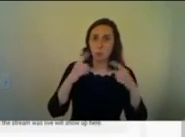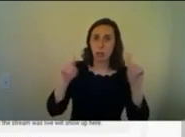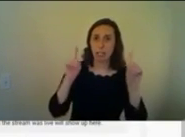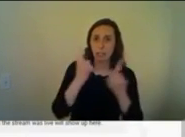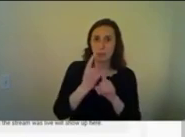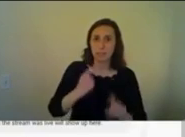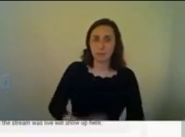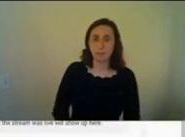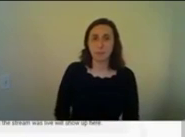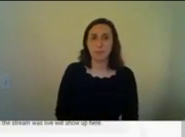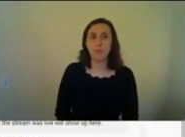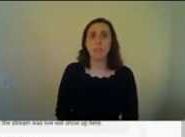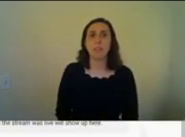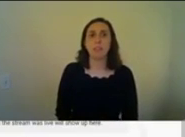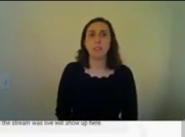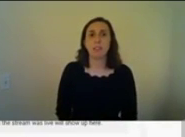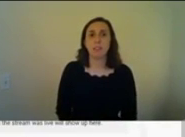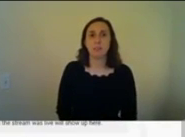do is I'm going to use examples